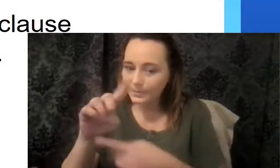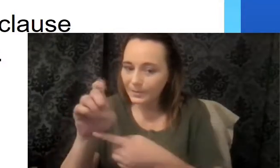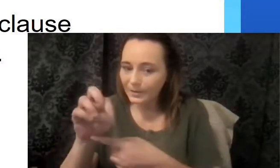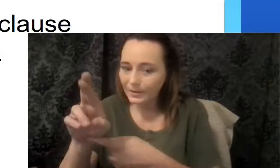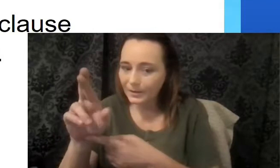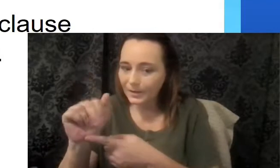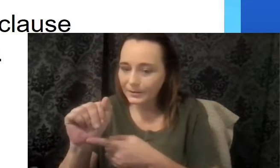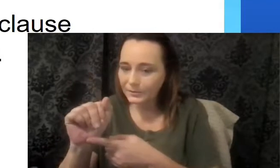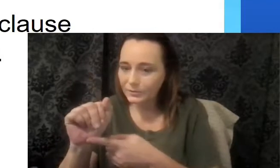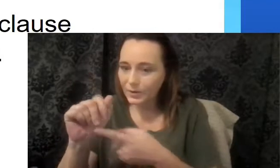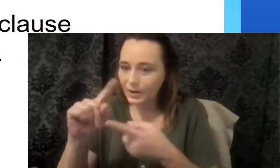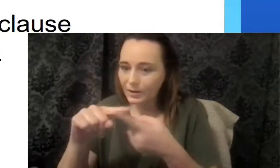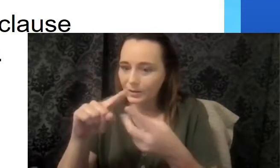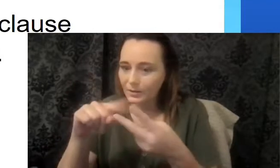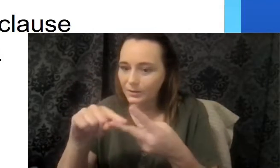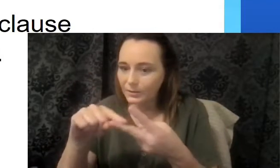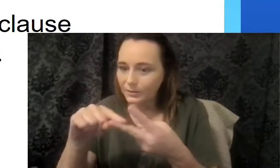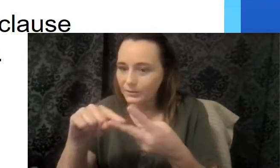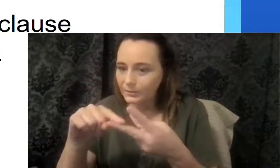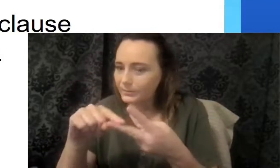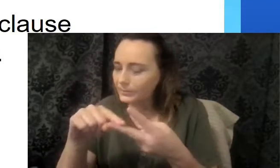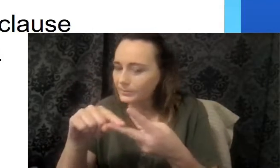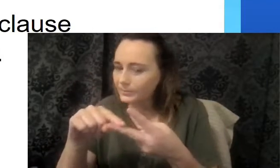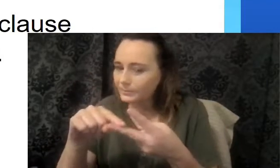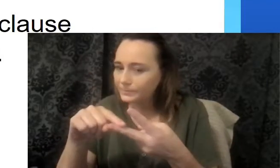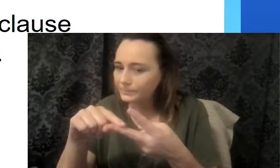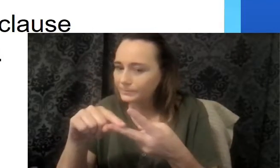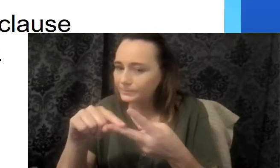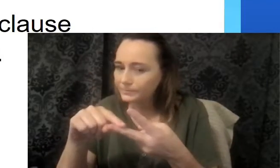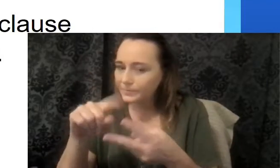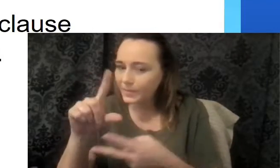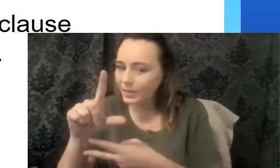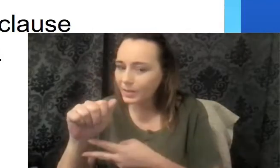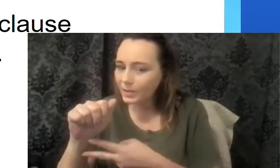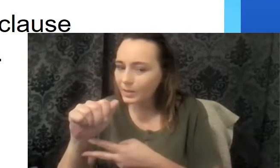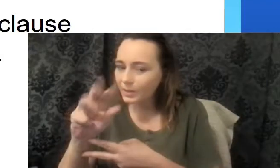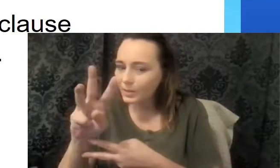and then Angie. We're gonna unmute Lawanda.